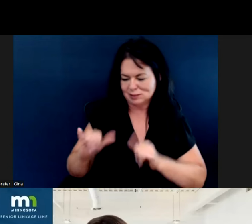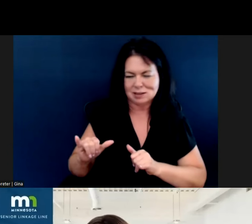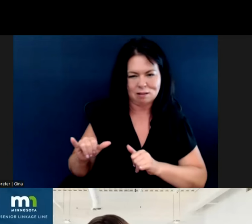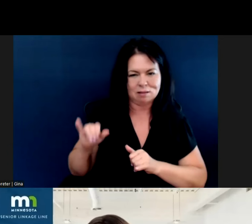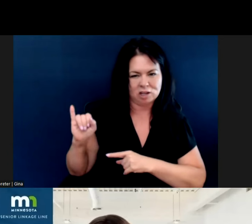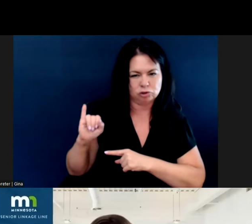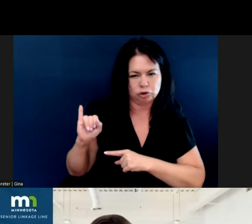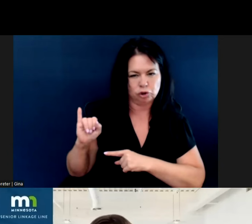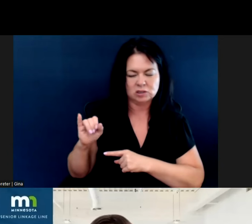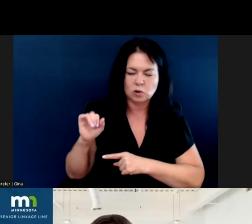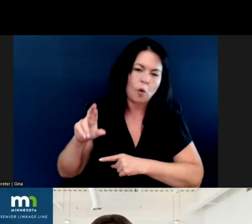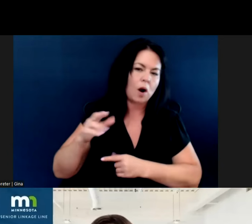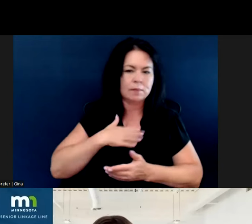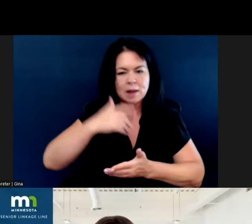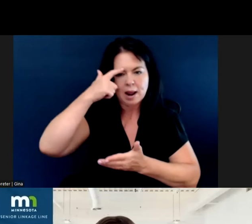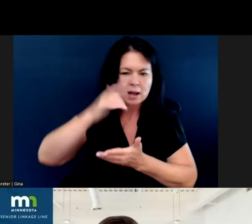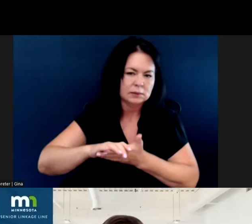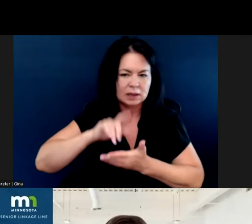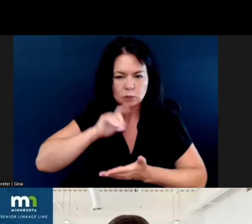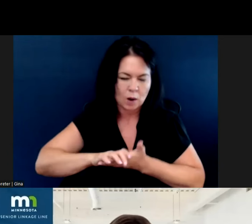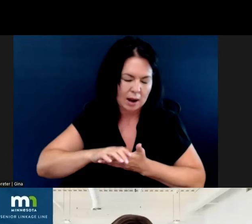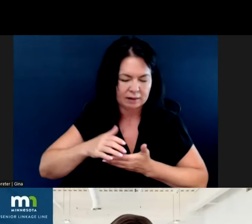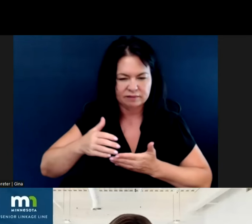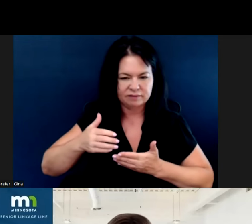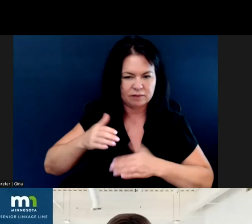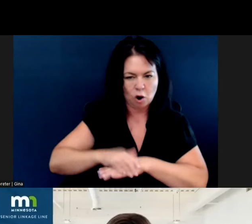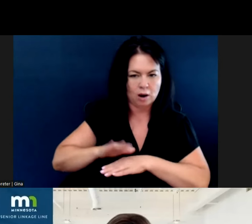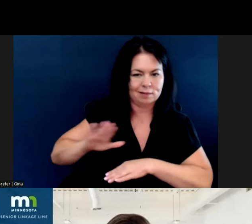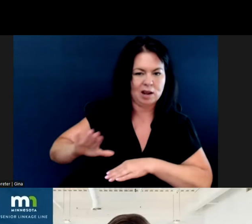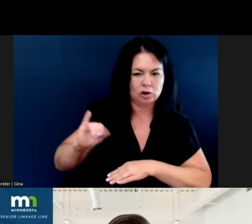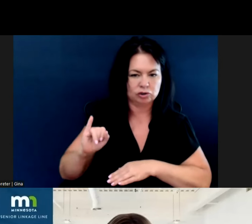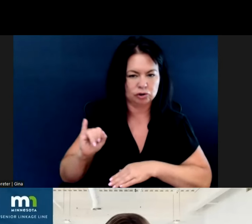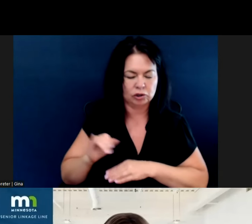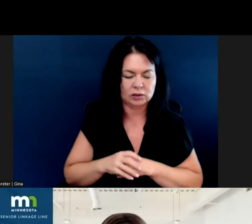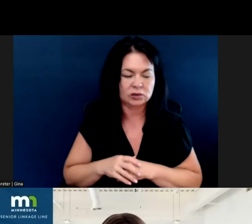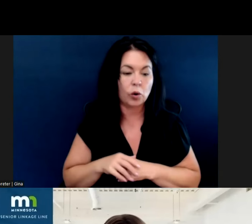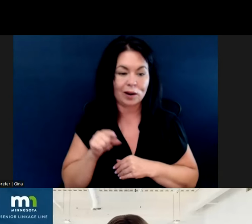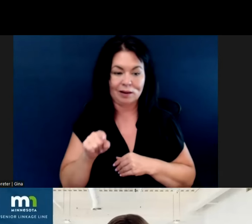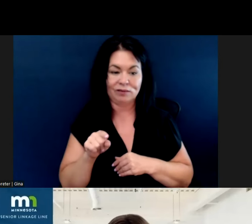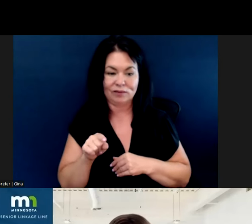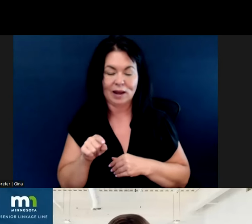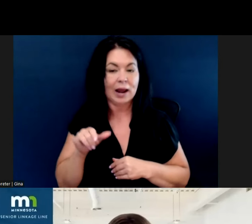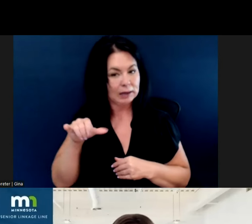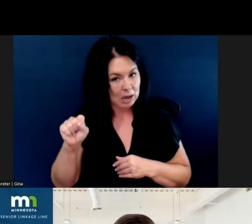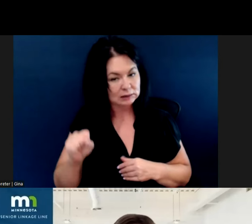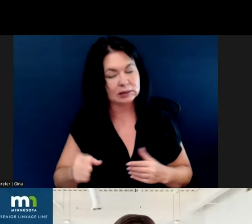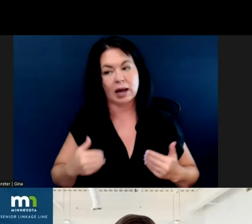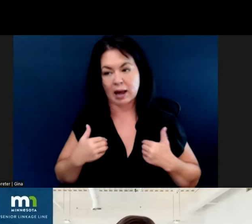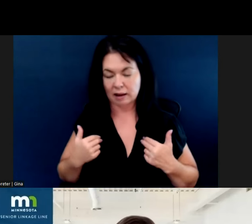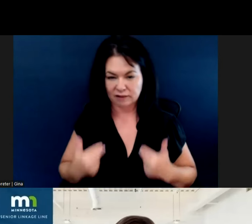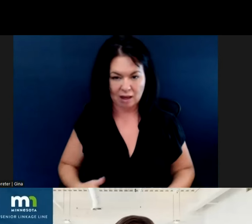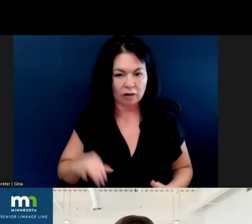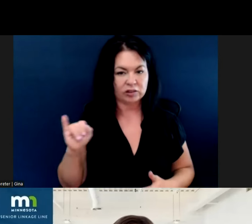spouse's employer. Okay, so it could be you or a spouse. If the answer is yes, if you do have health insurance through your